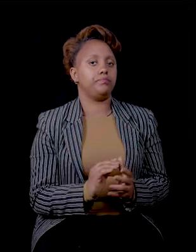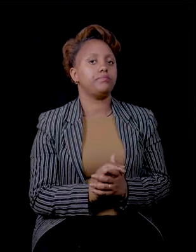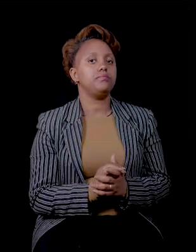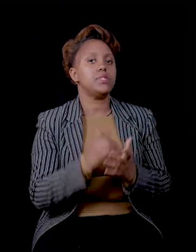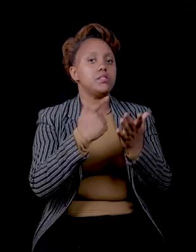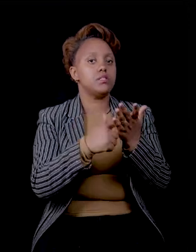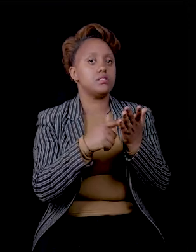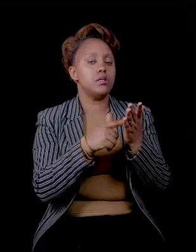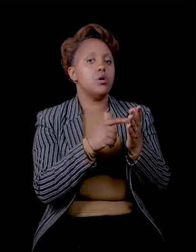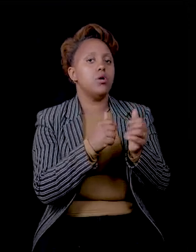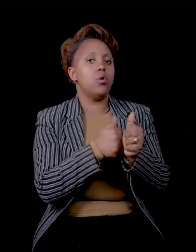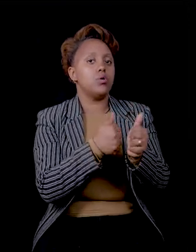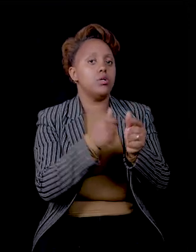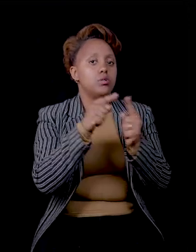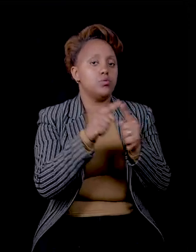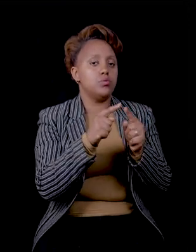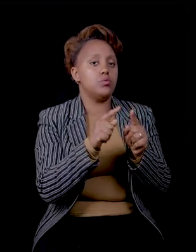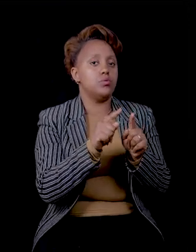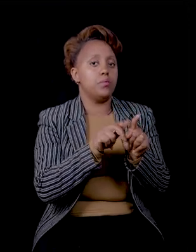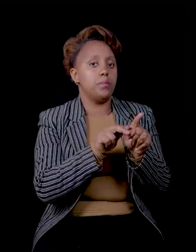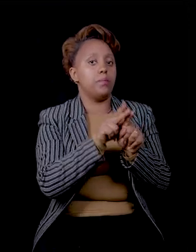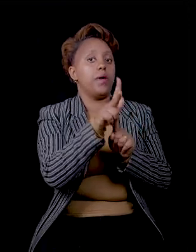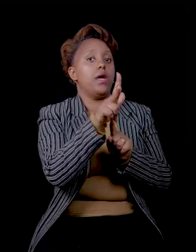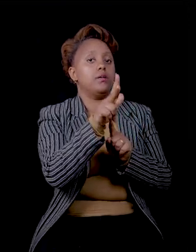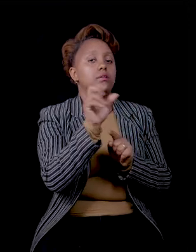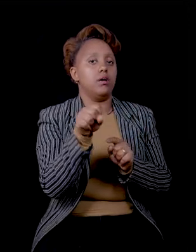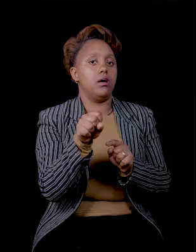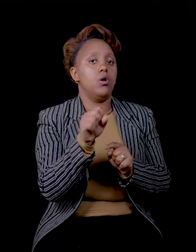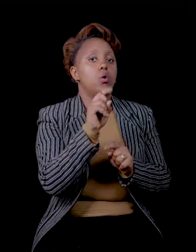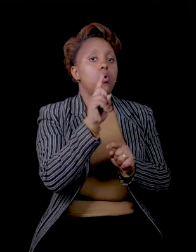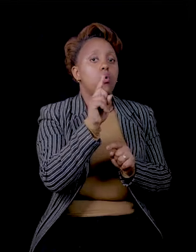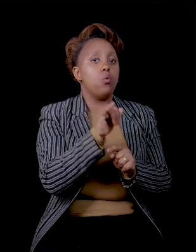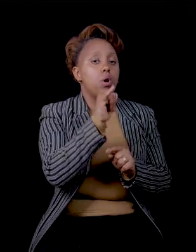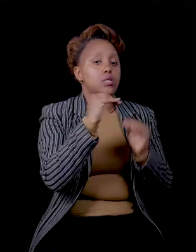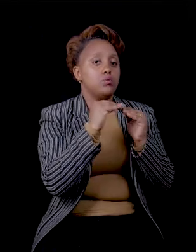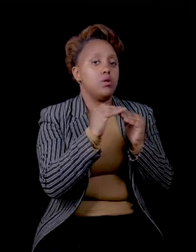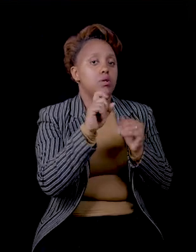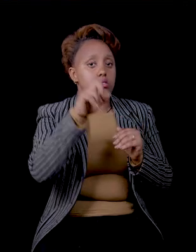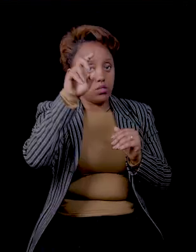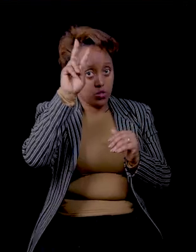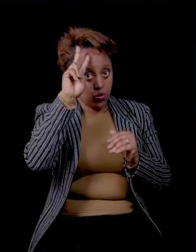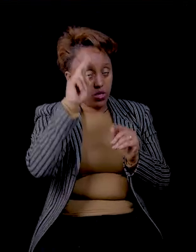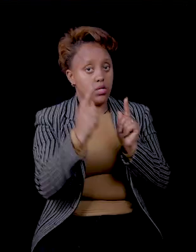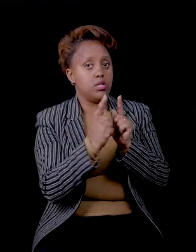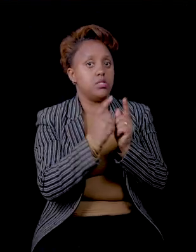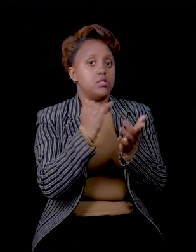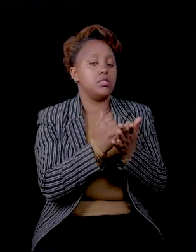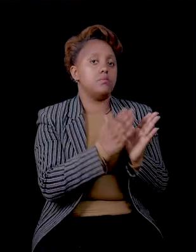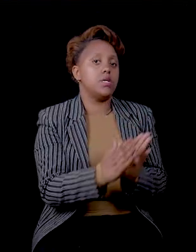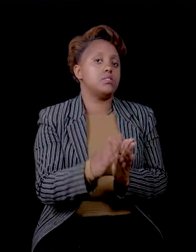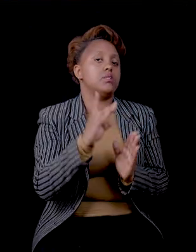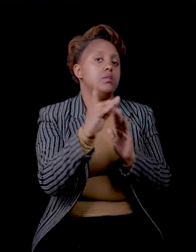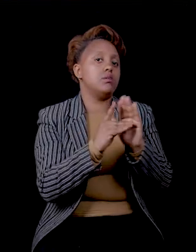for ordered pairs xy related as y is equal to x squared, y is equal to x squared is a relation. It means for